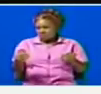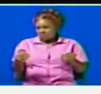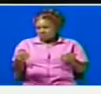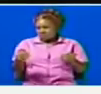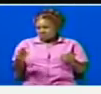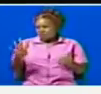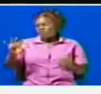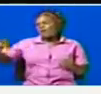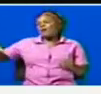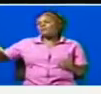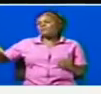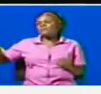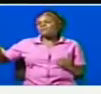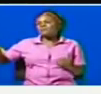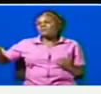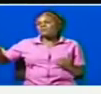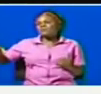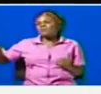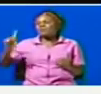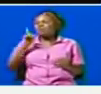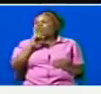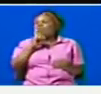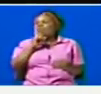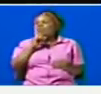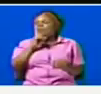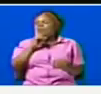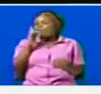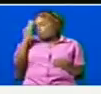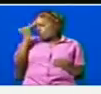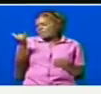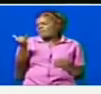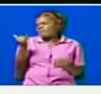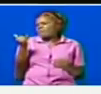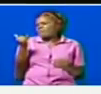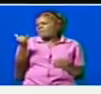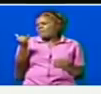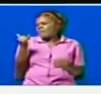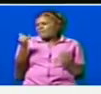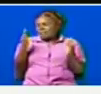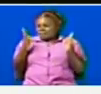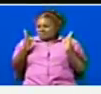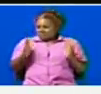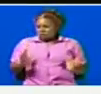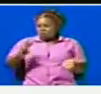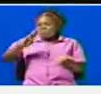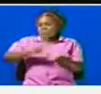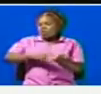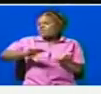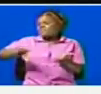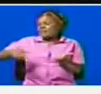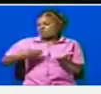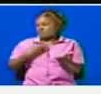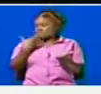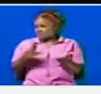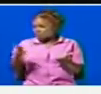four counties to go down or to happen tomorrow. Mm-hmm. Because, Betty, for anybody who has been to Migori town, and